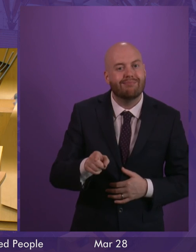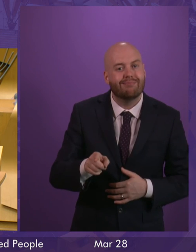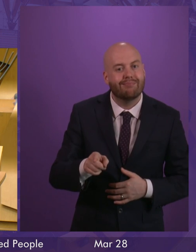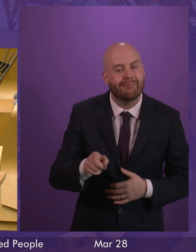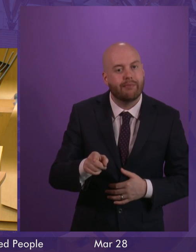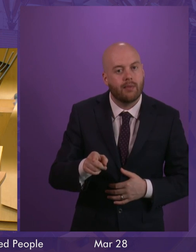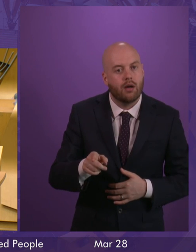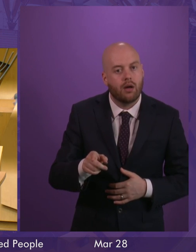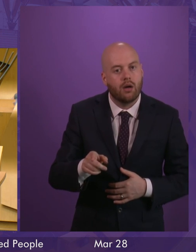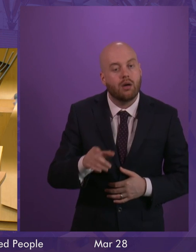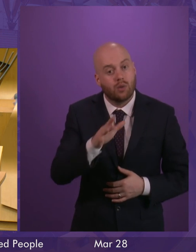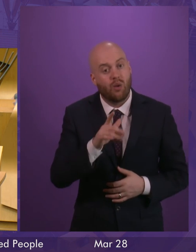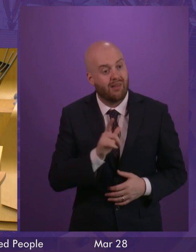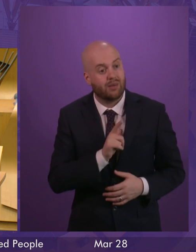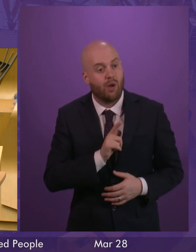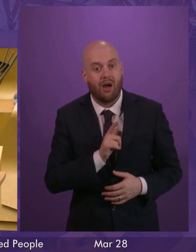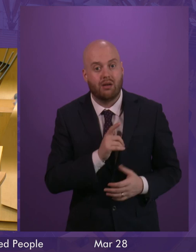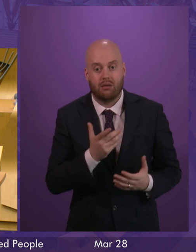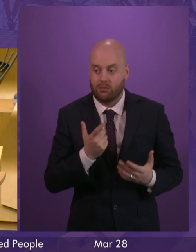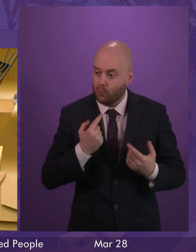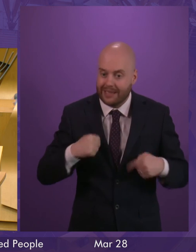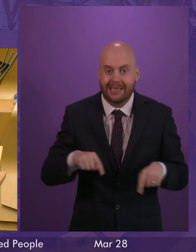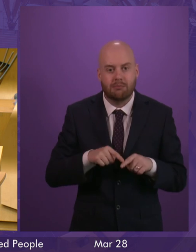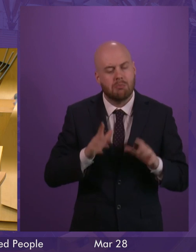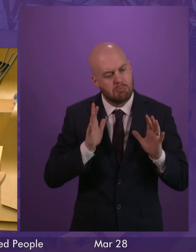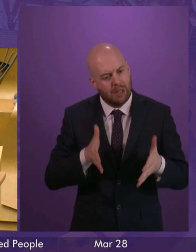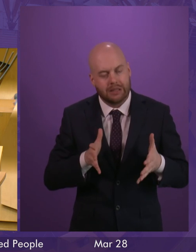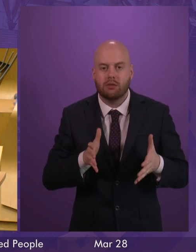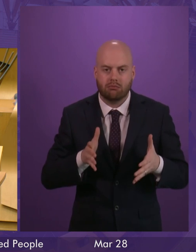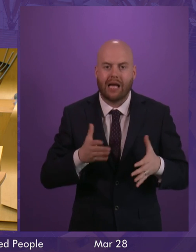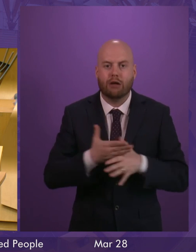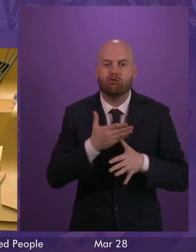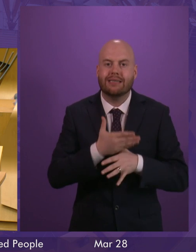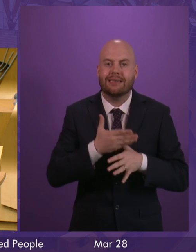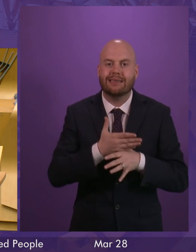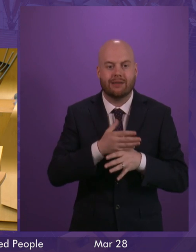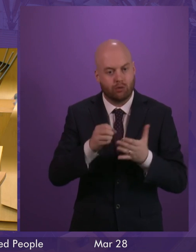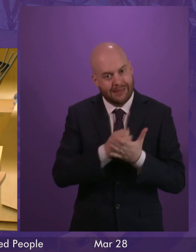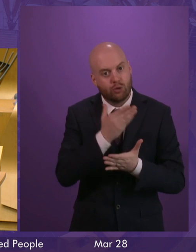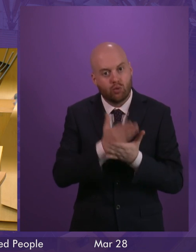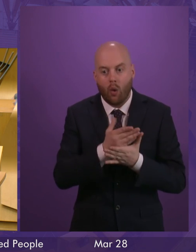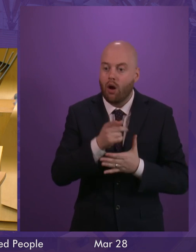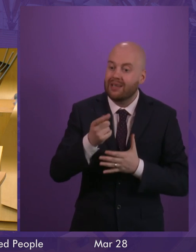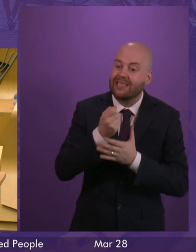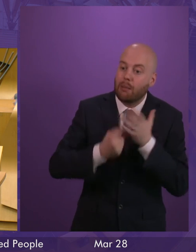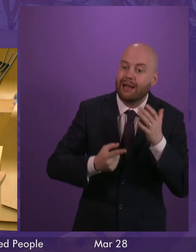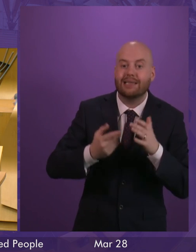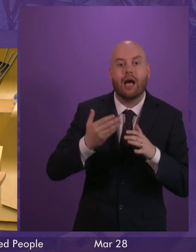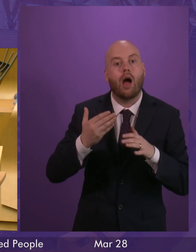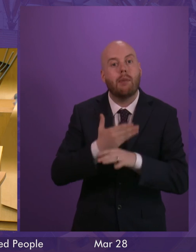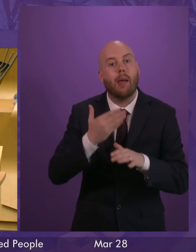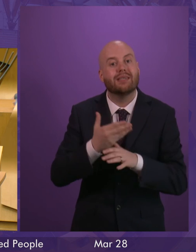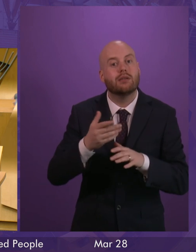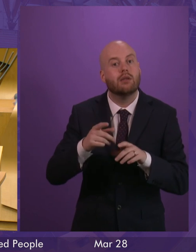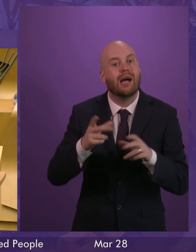the moral imperative for us to take action to at least half the disability employment gap and seek to